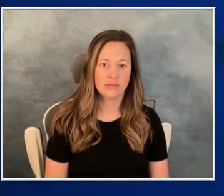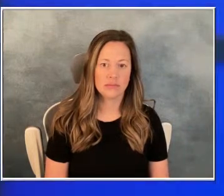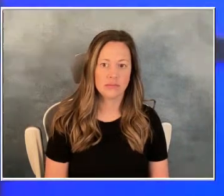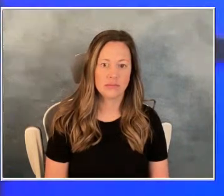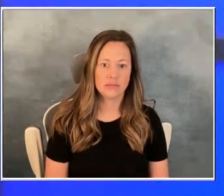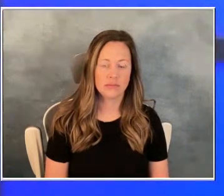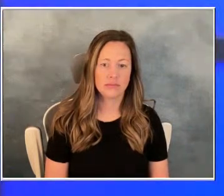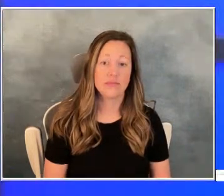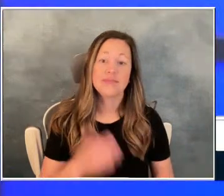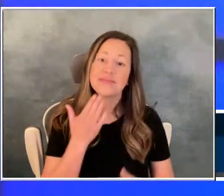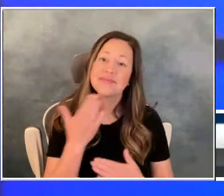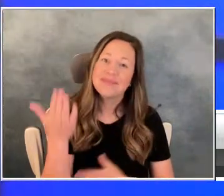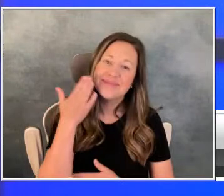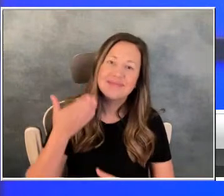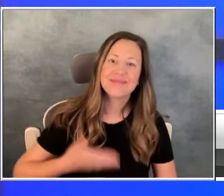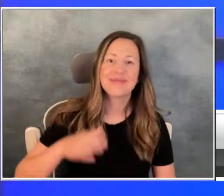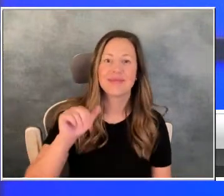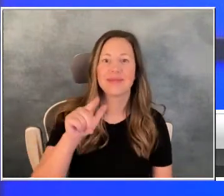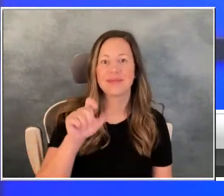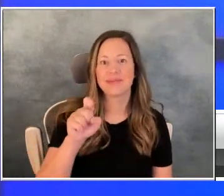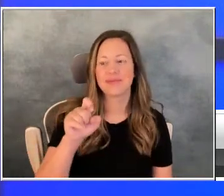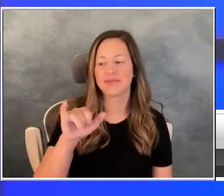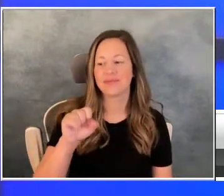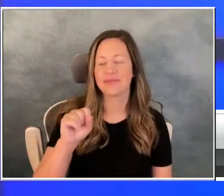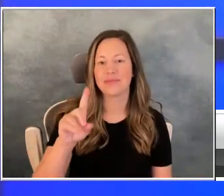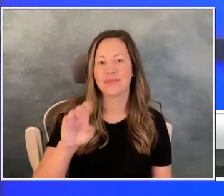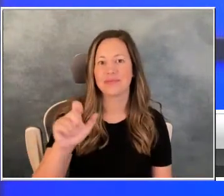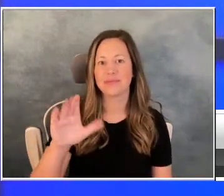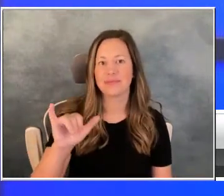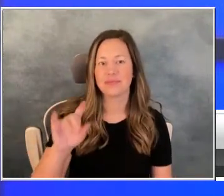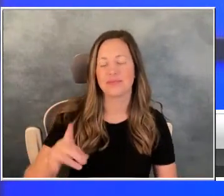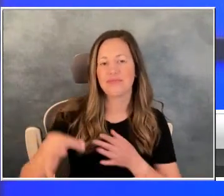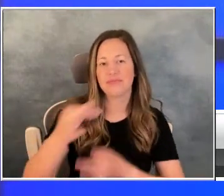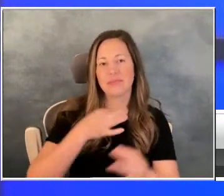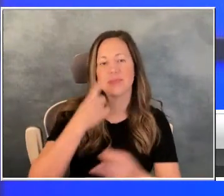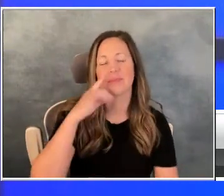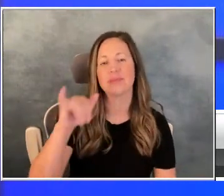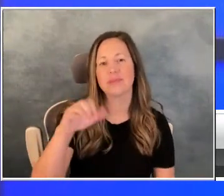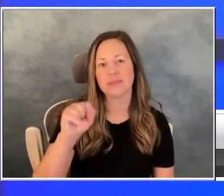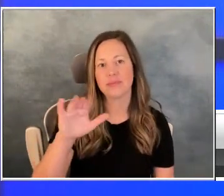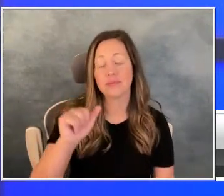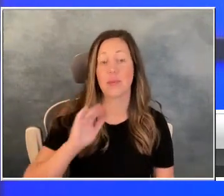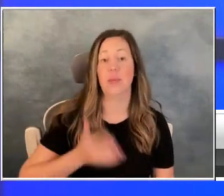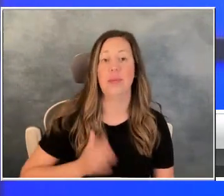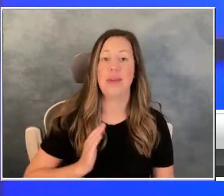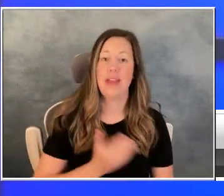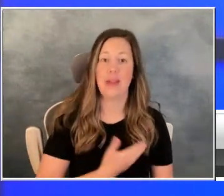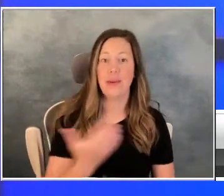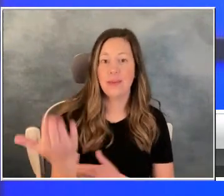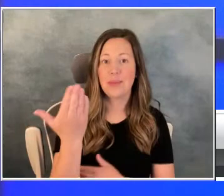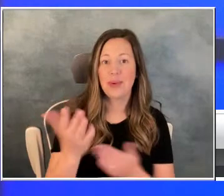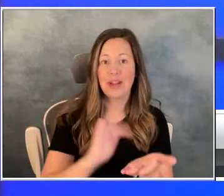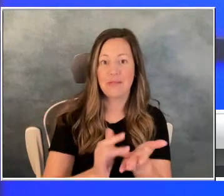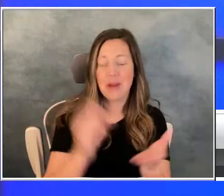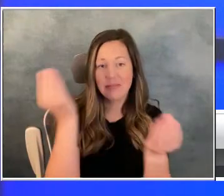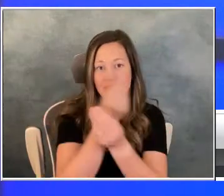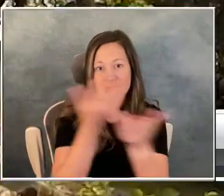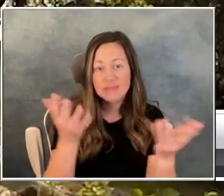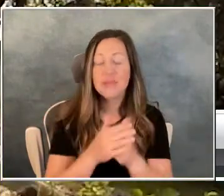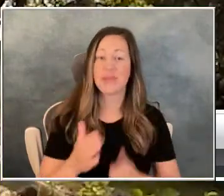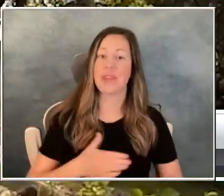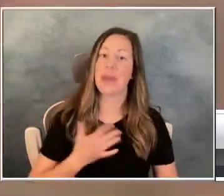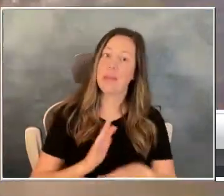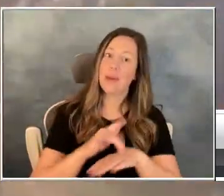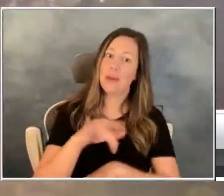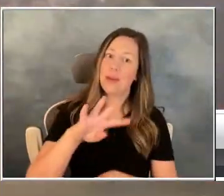Good morning. I'm Alexis Del Cid in for Jessica Lovell. Welcome to the Morning Medical Update and happy early 4th of July.